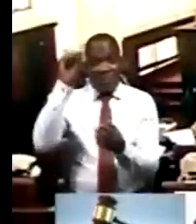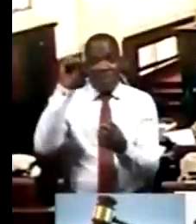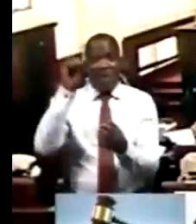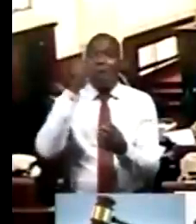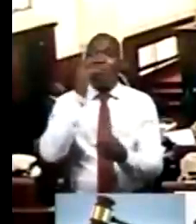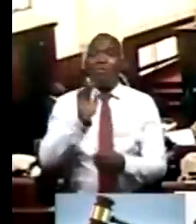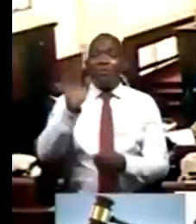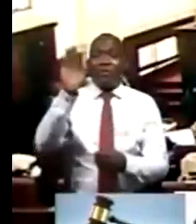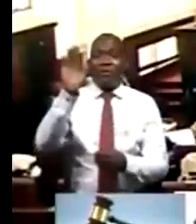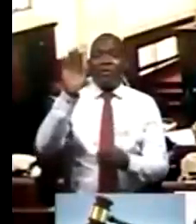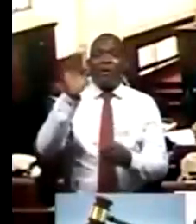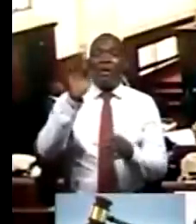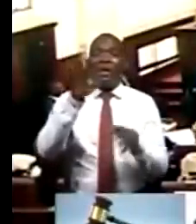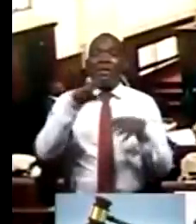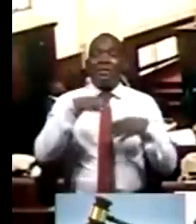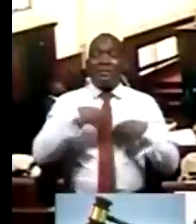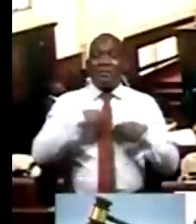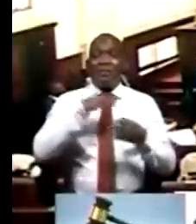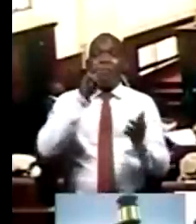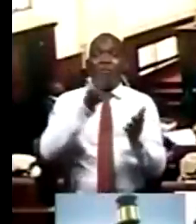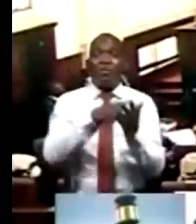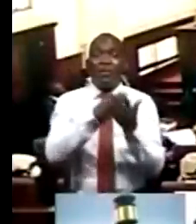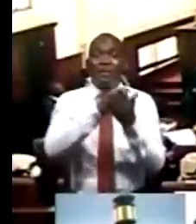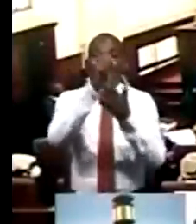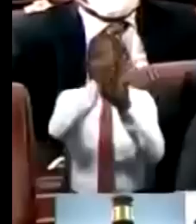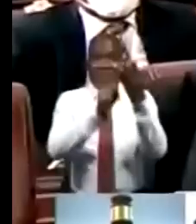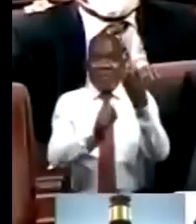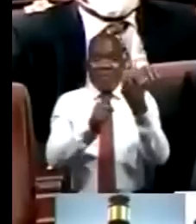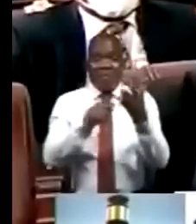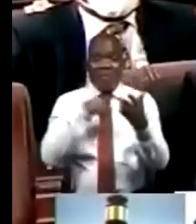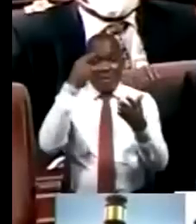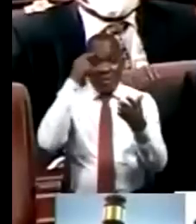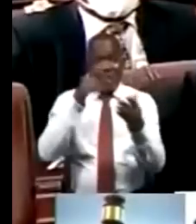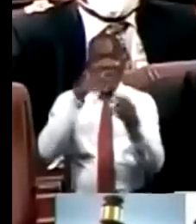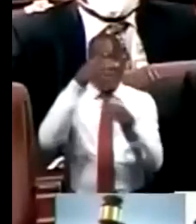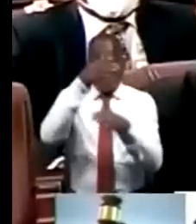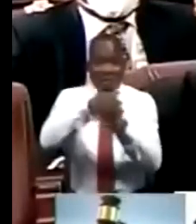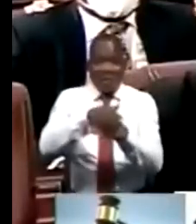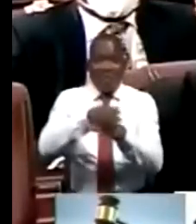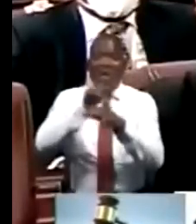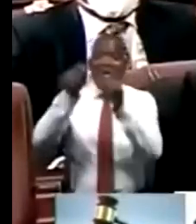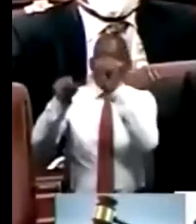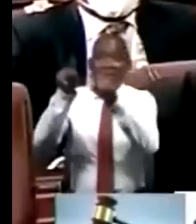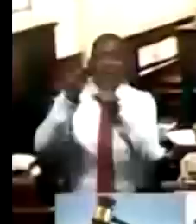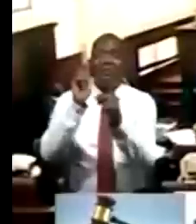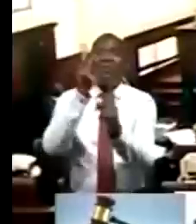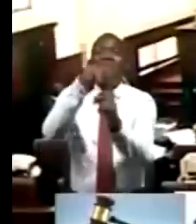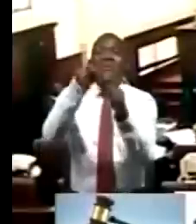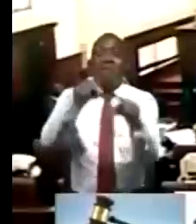oath. So we think after cross-examination we can put it in. I'm sorry, after cross-examination? Yes. Or